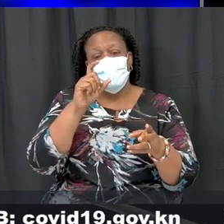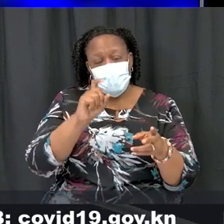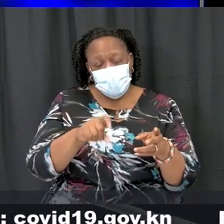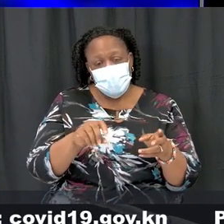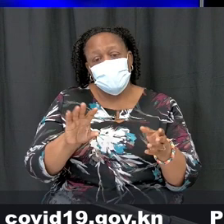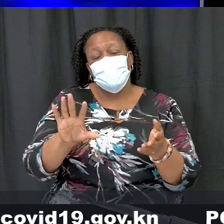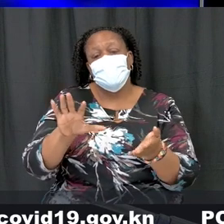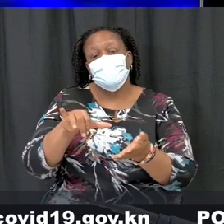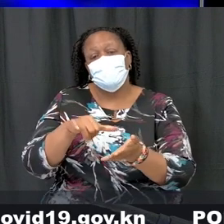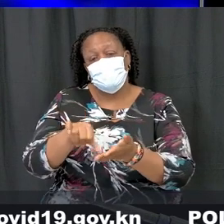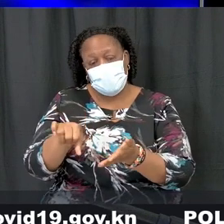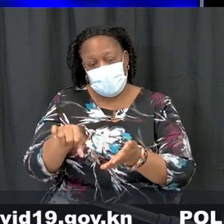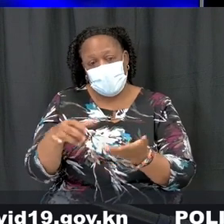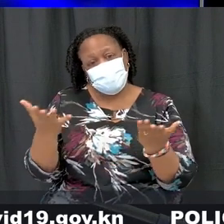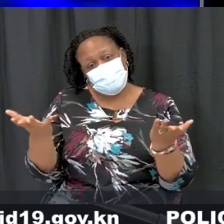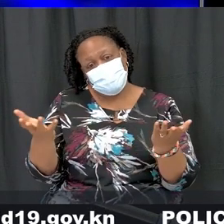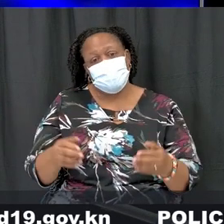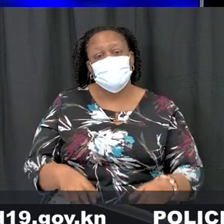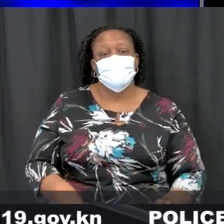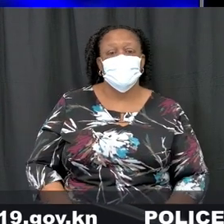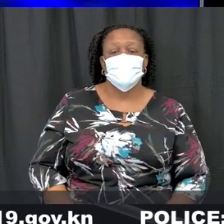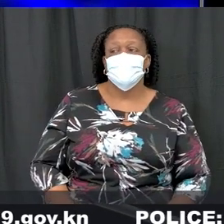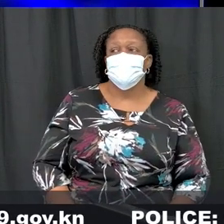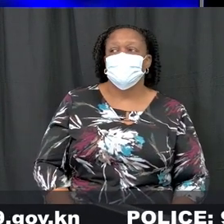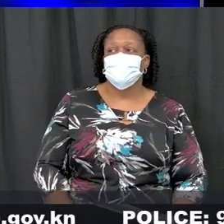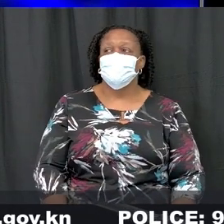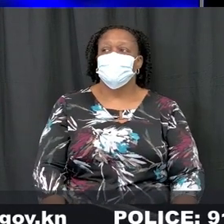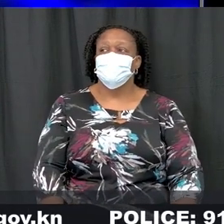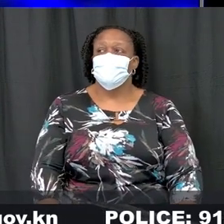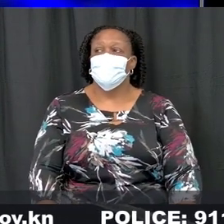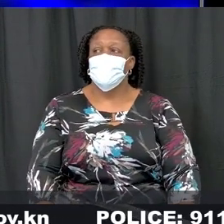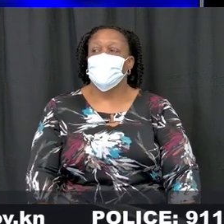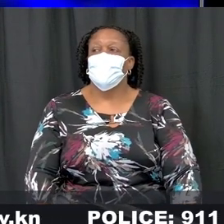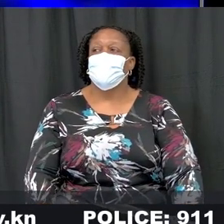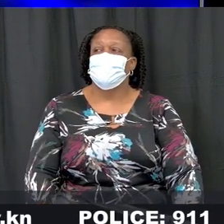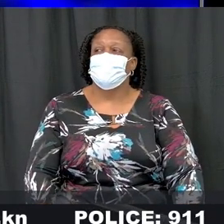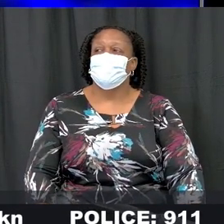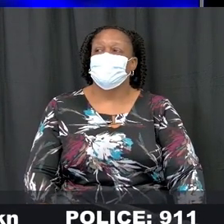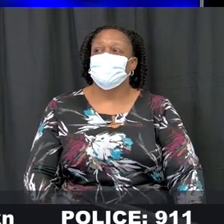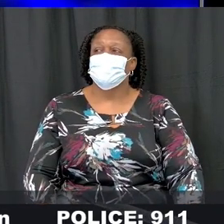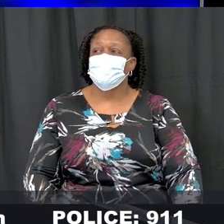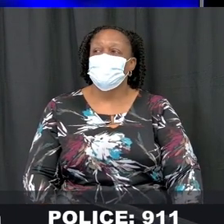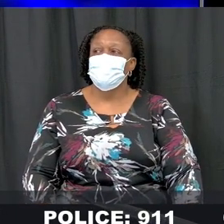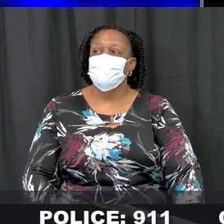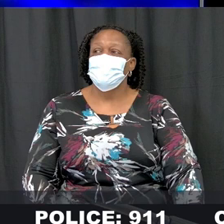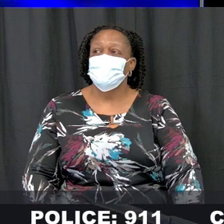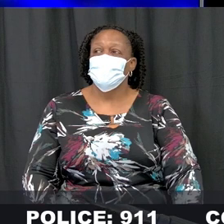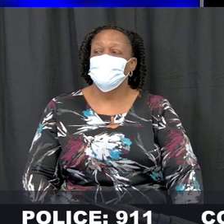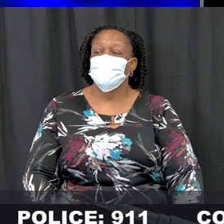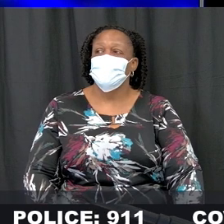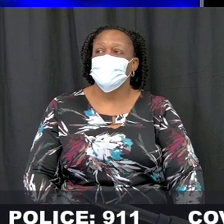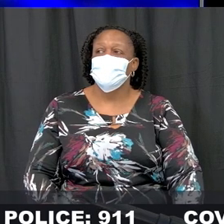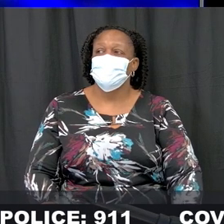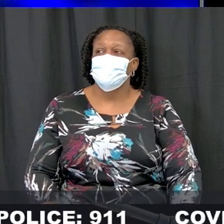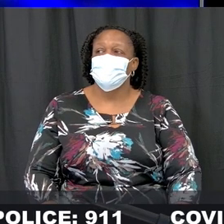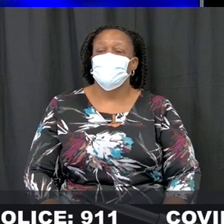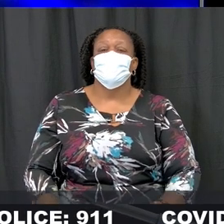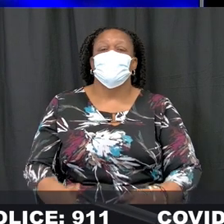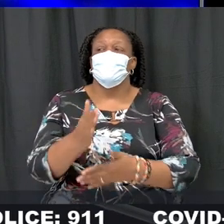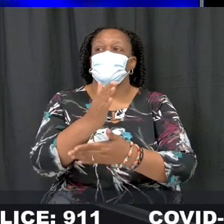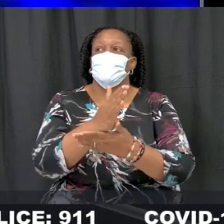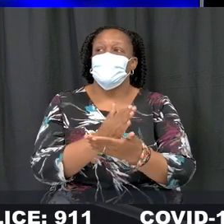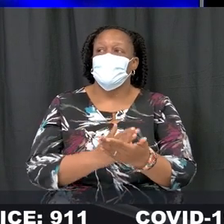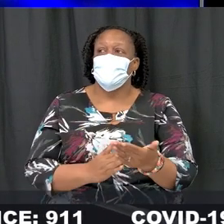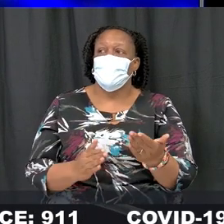cases, there are employers, and the Labor Commissioner's office would have issued a public advisory to that effect, where some